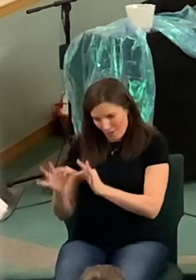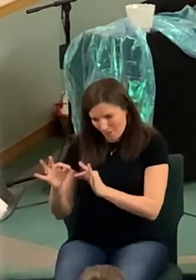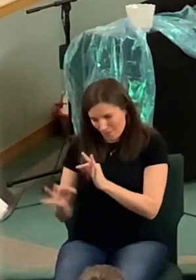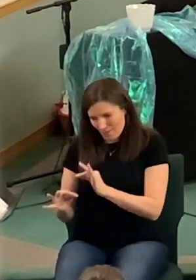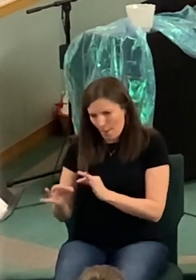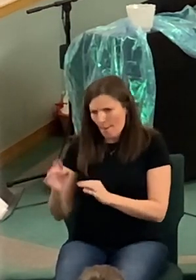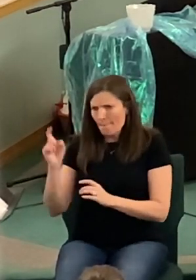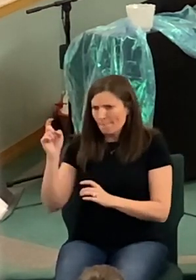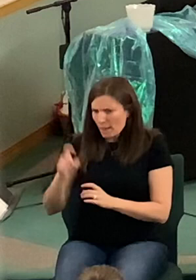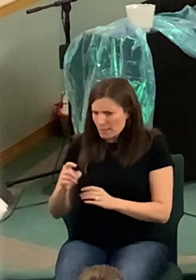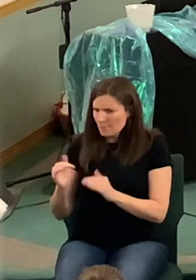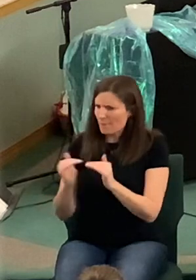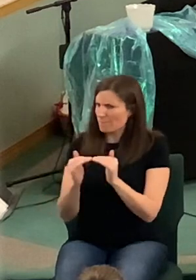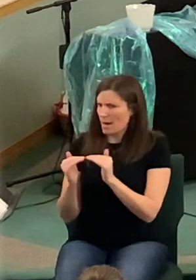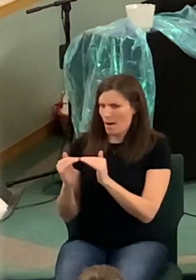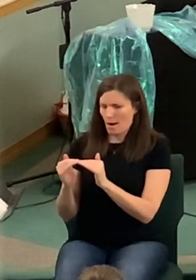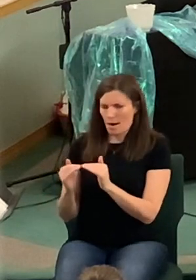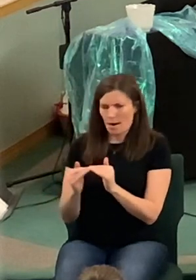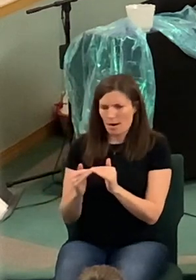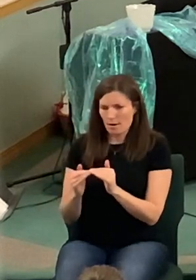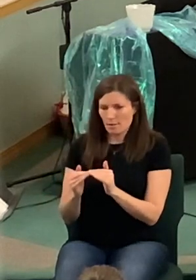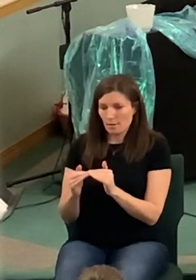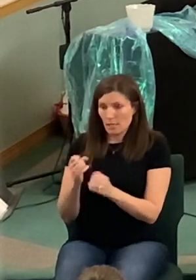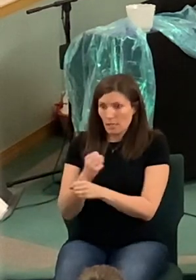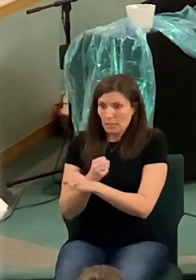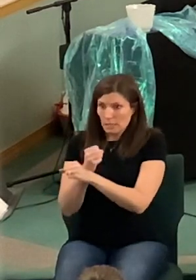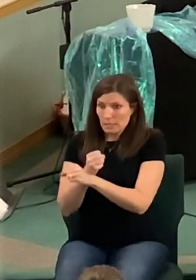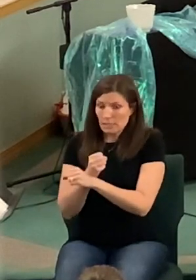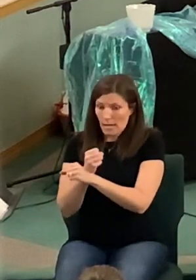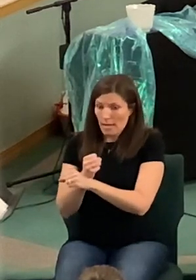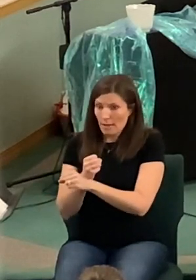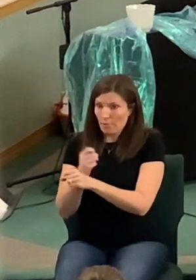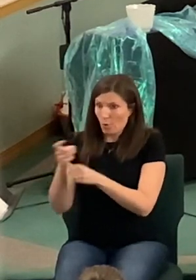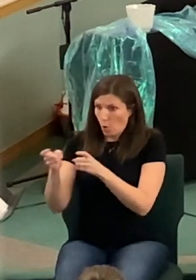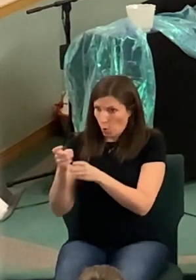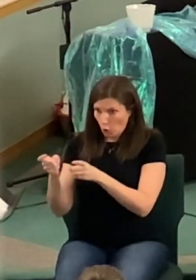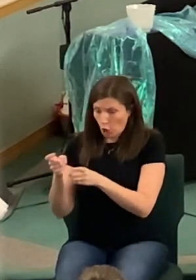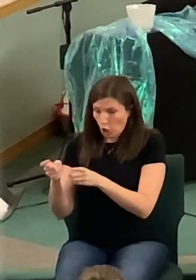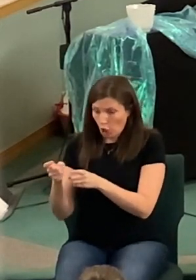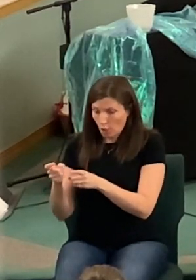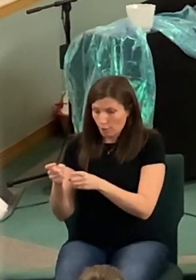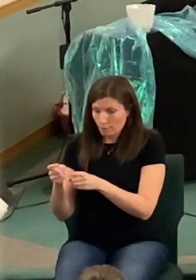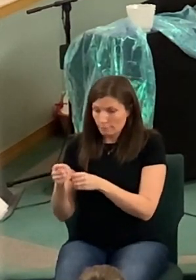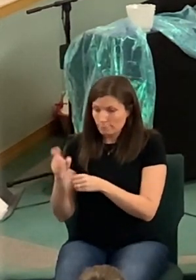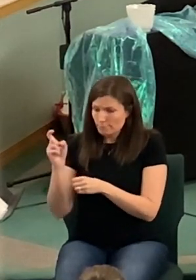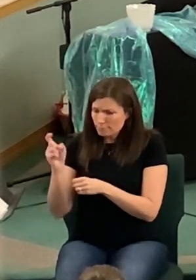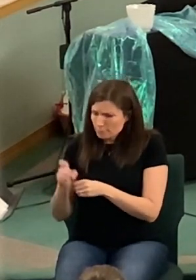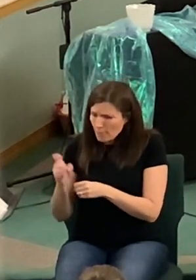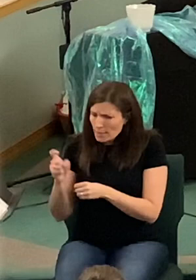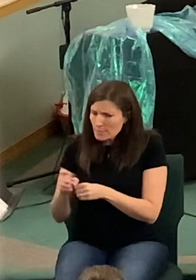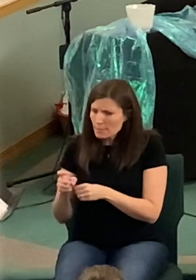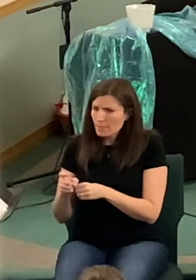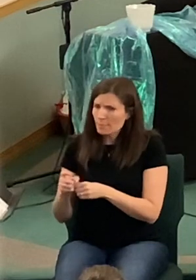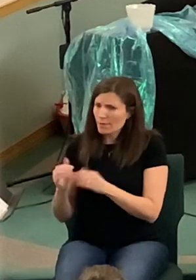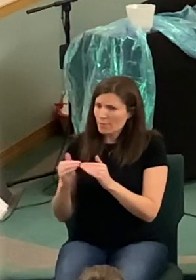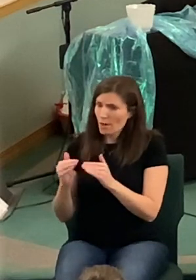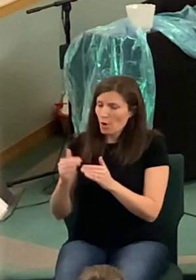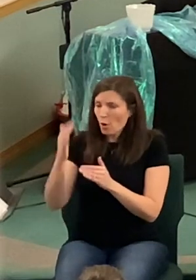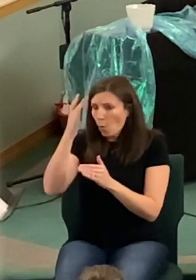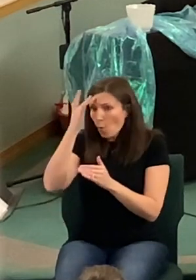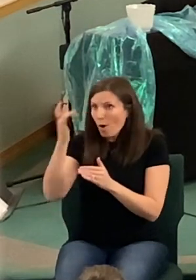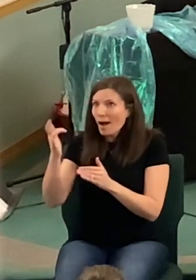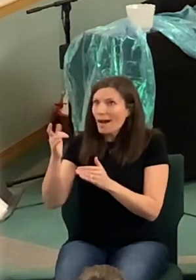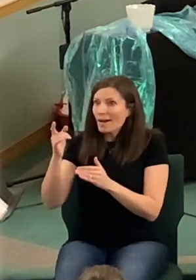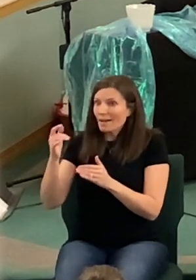embrace fairness. That slave owner might be a master on earth, but Paul is telling them there is a master in heaven that